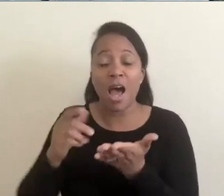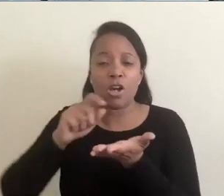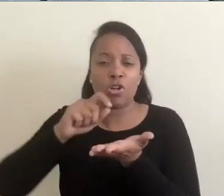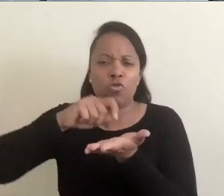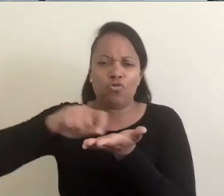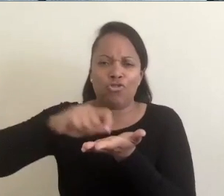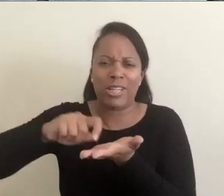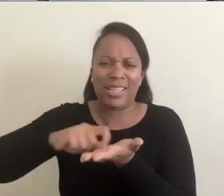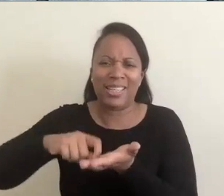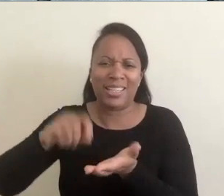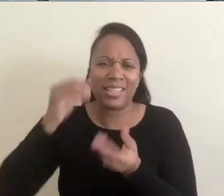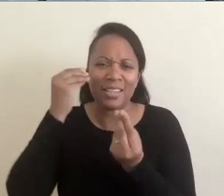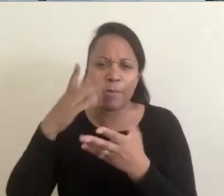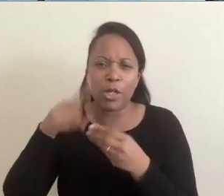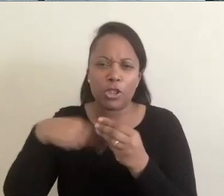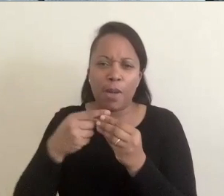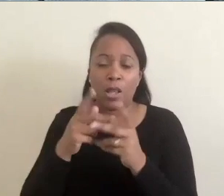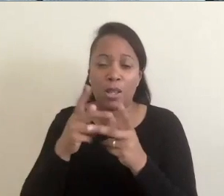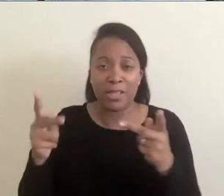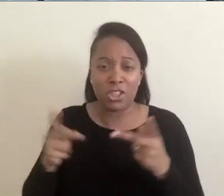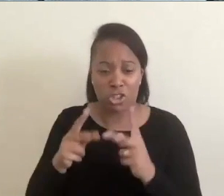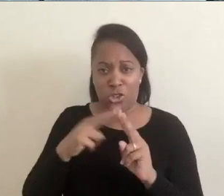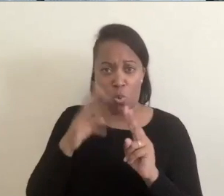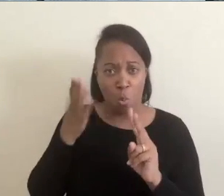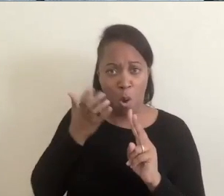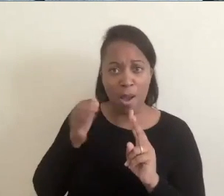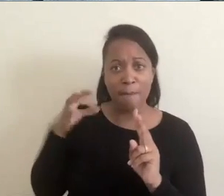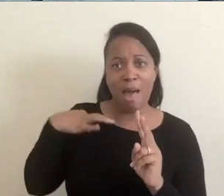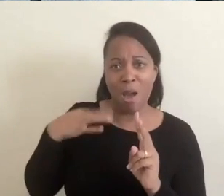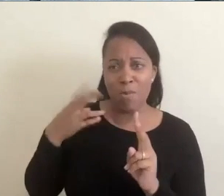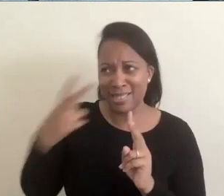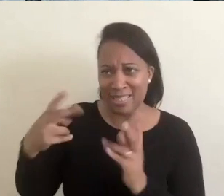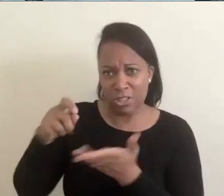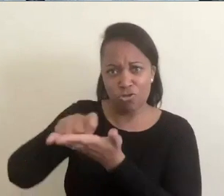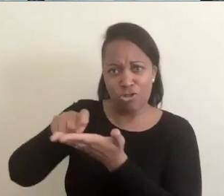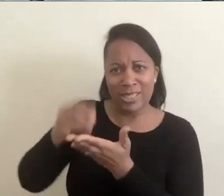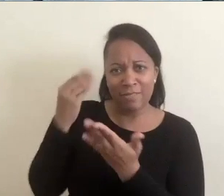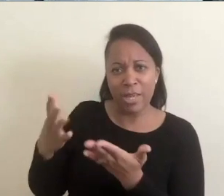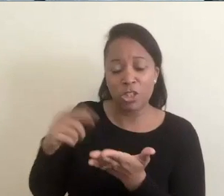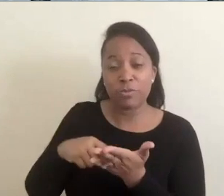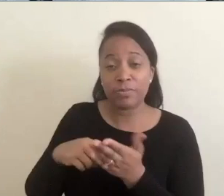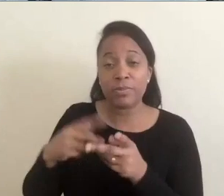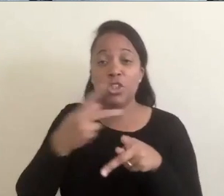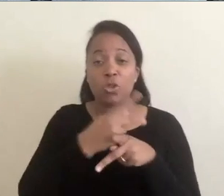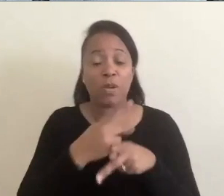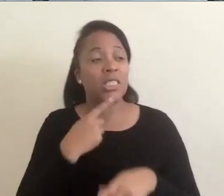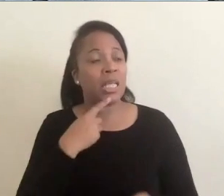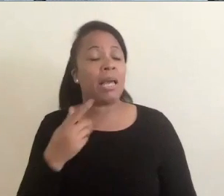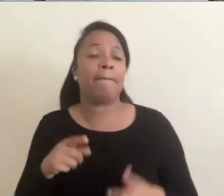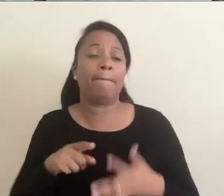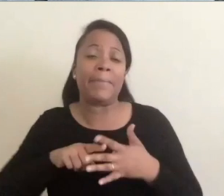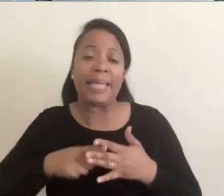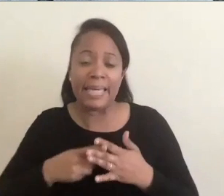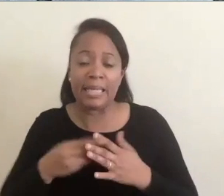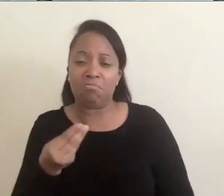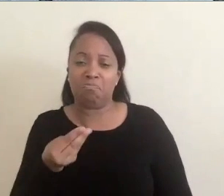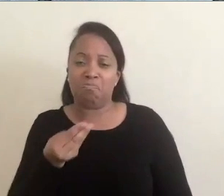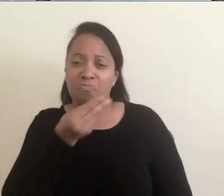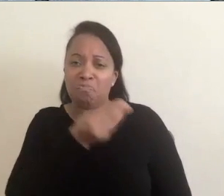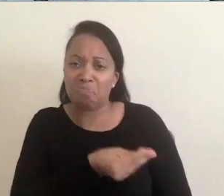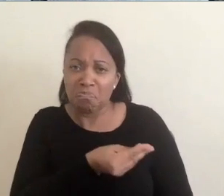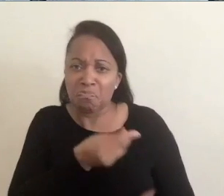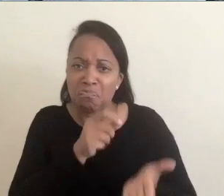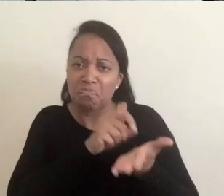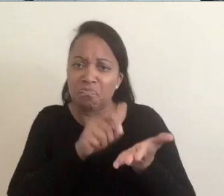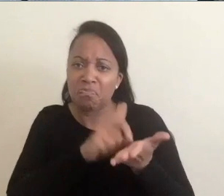written information about the positions for which they were applying. The supervisor initially complied and gave them